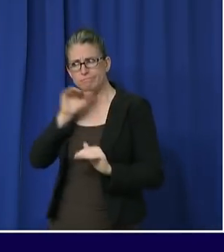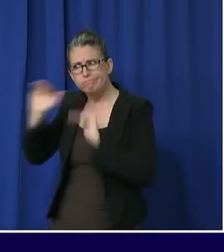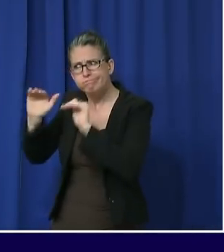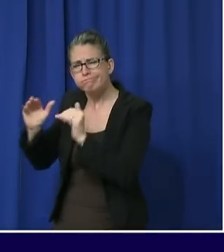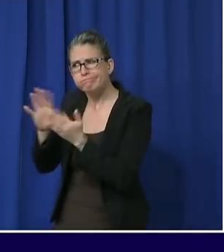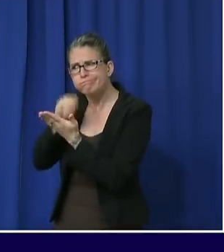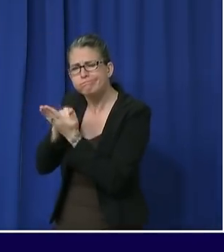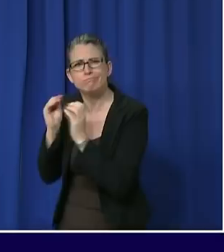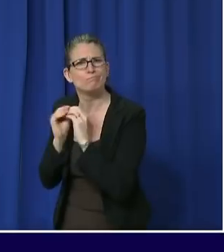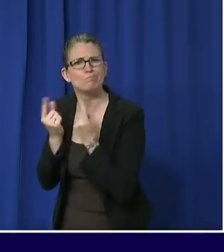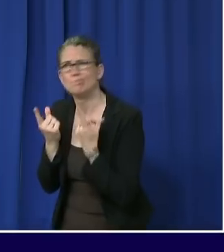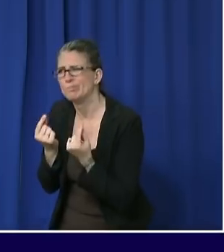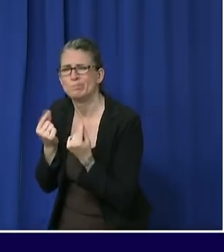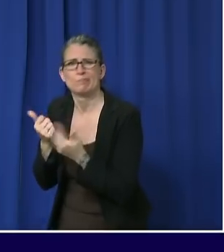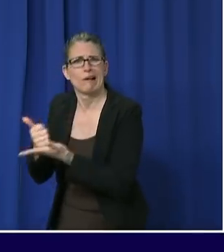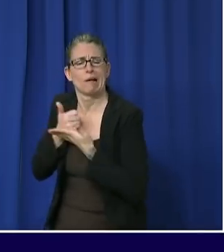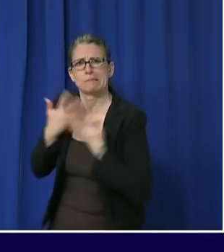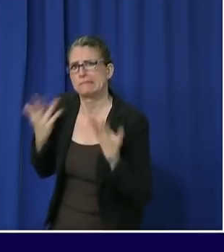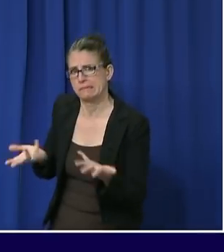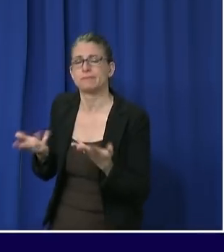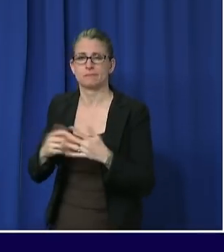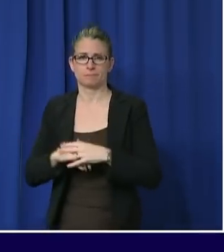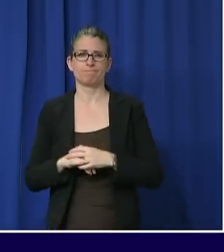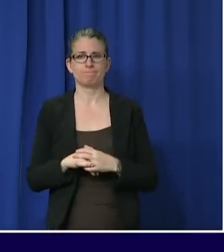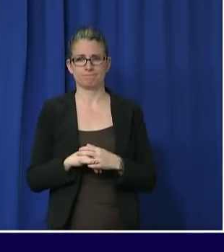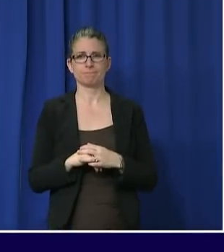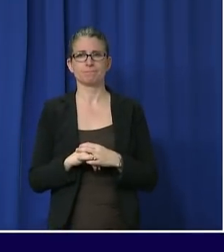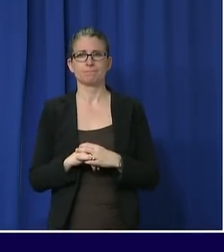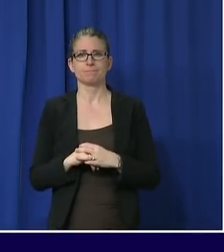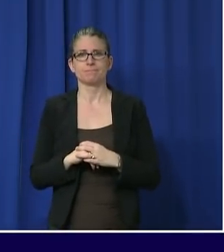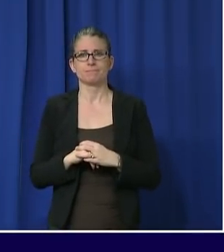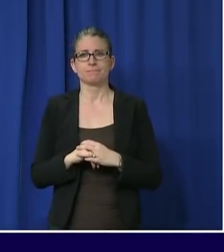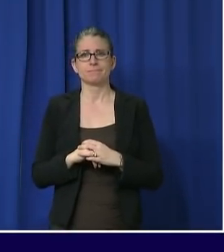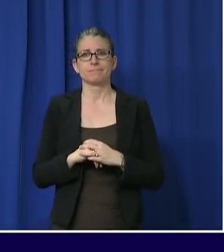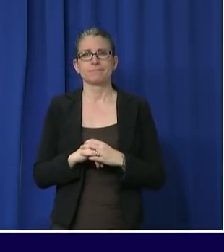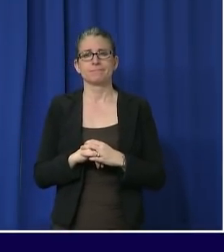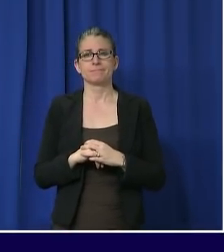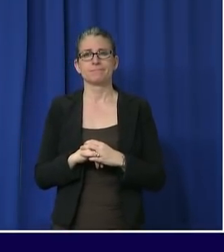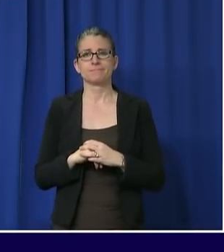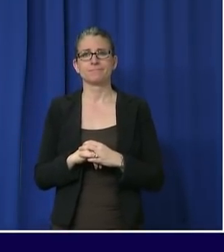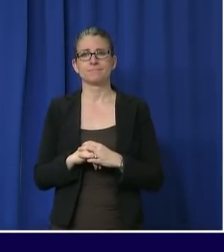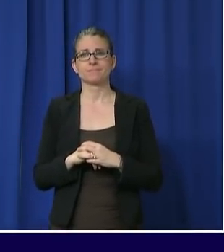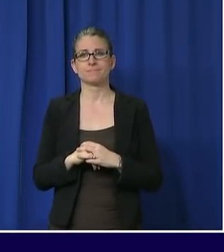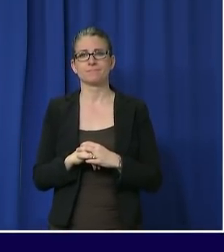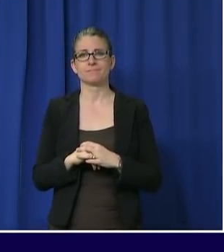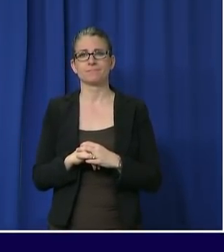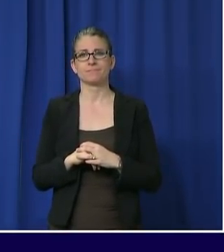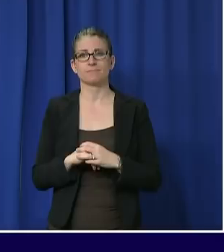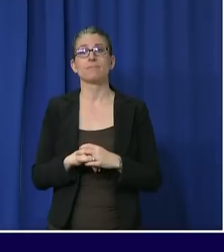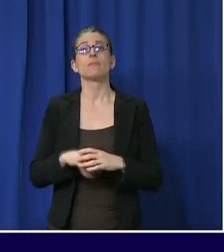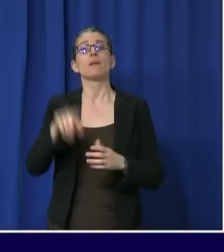situation statewide. Of the 1,462 cases that we have,